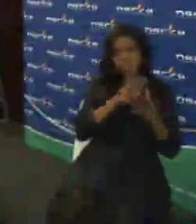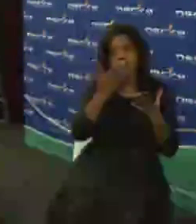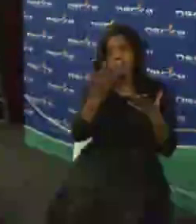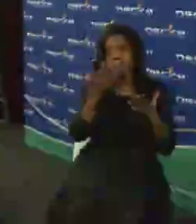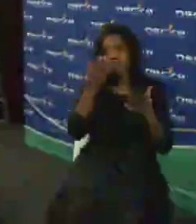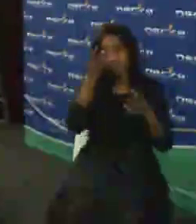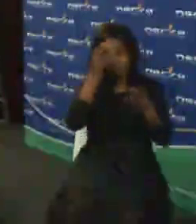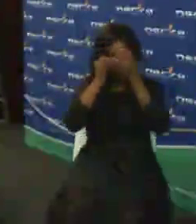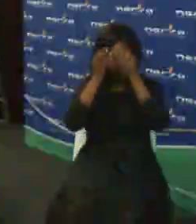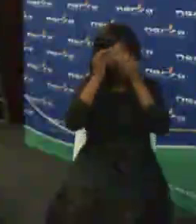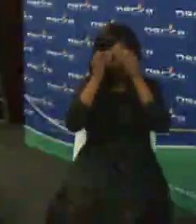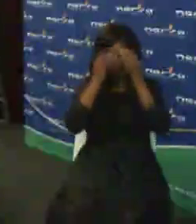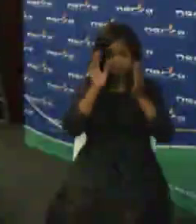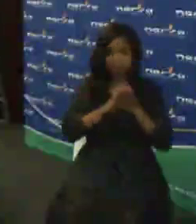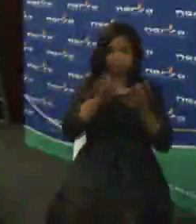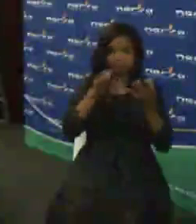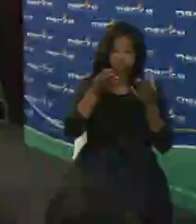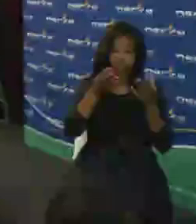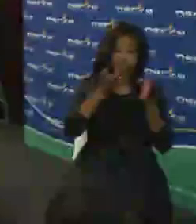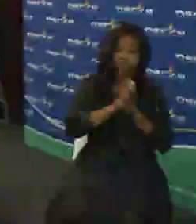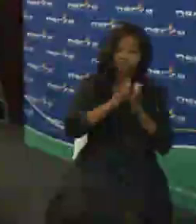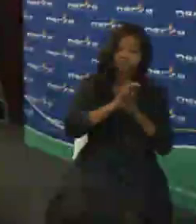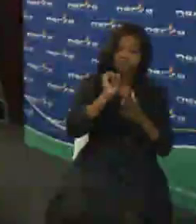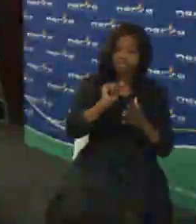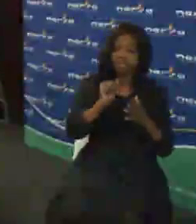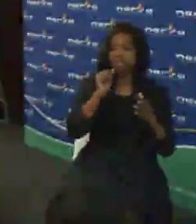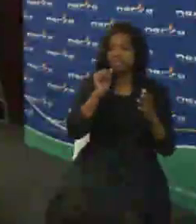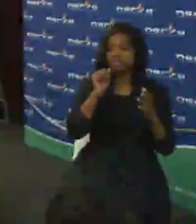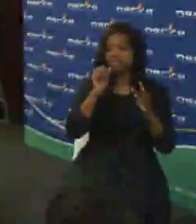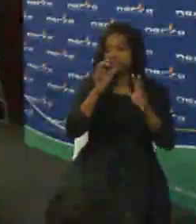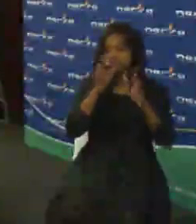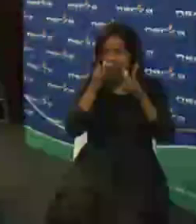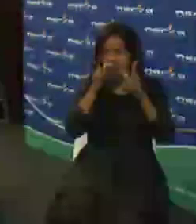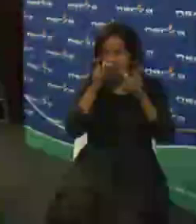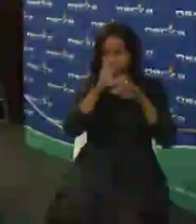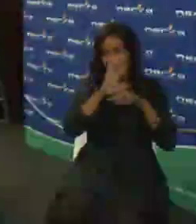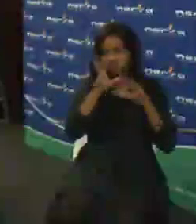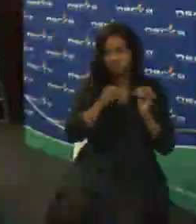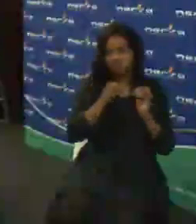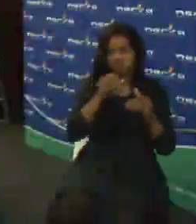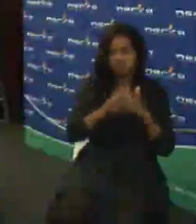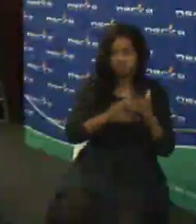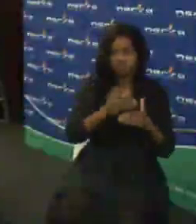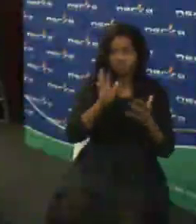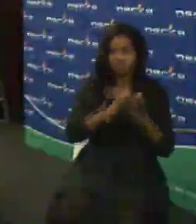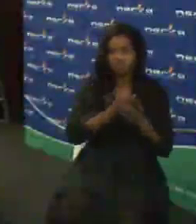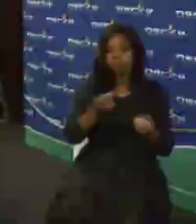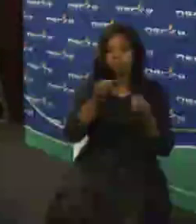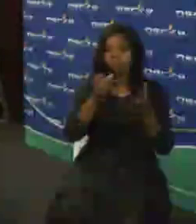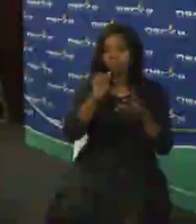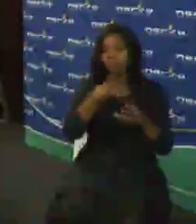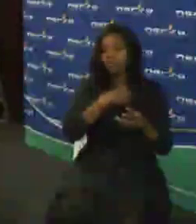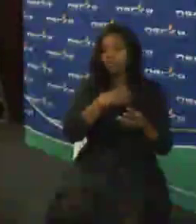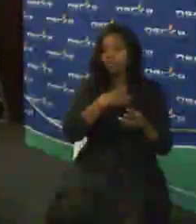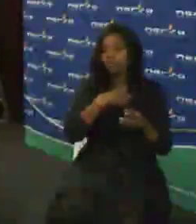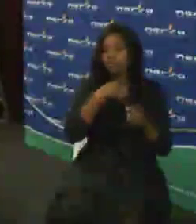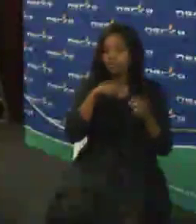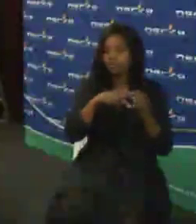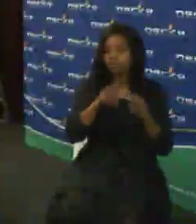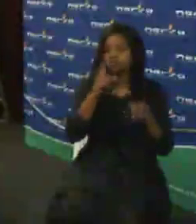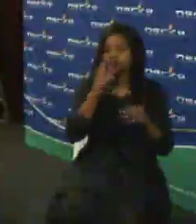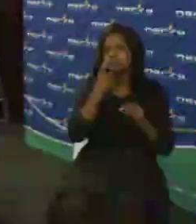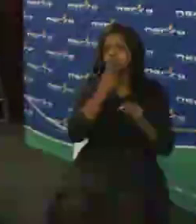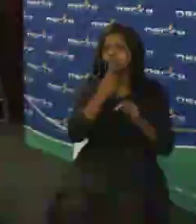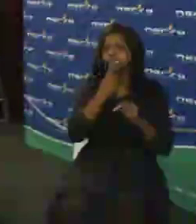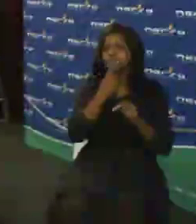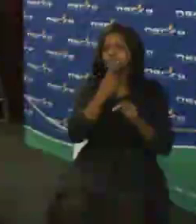We appreciate that independence as well in terms of observing the proceedings and providing your own views once the